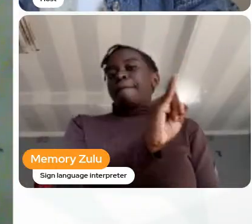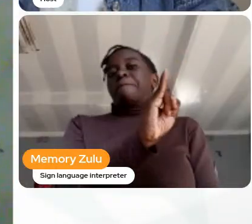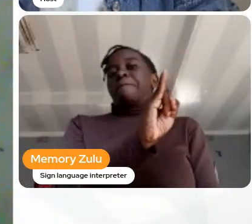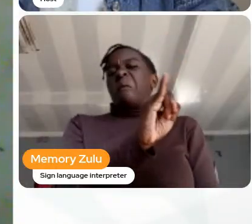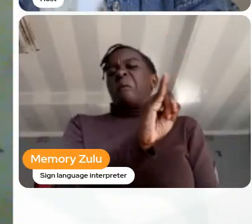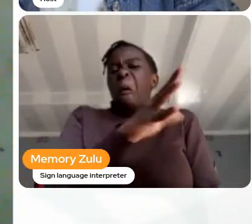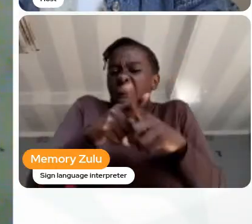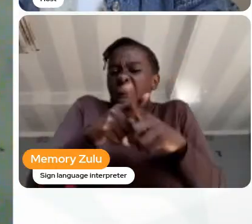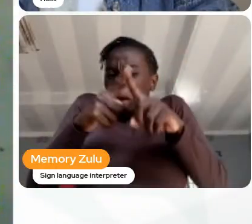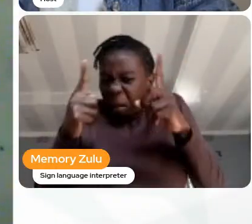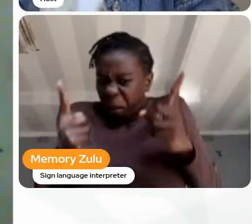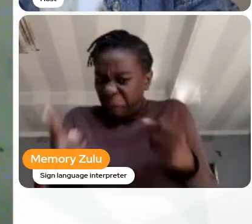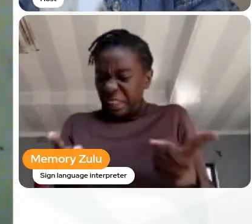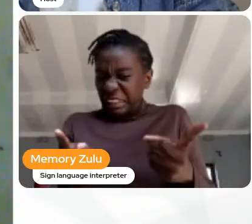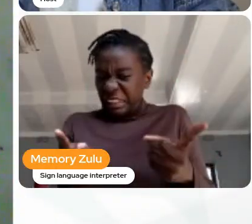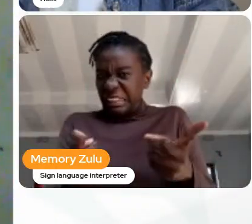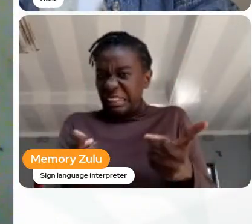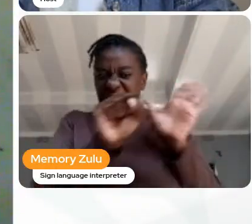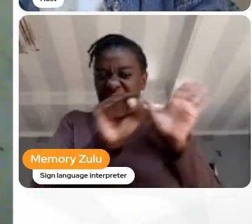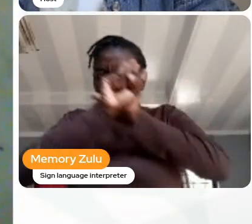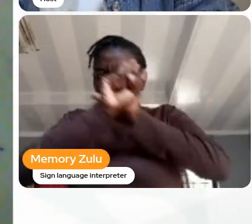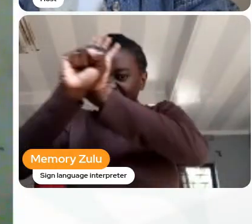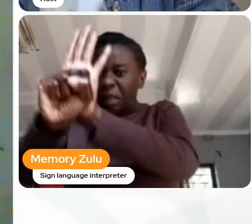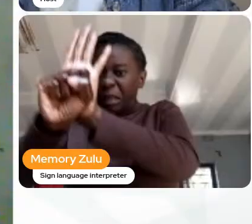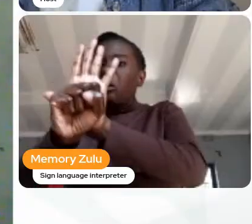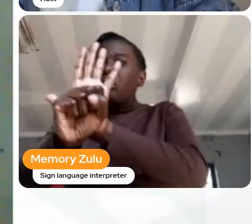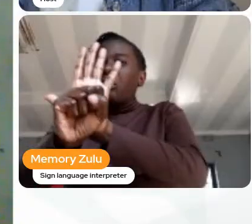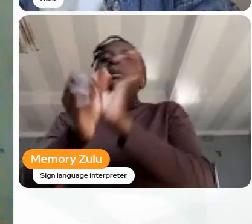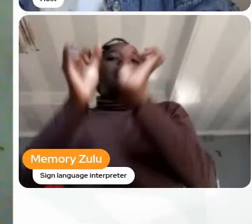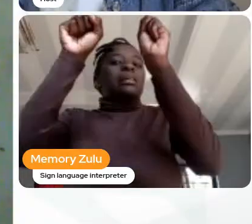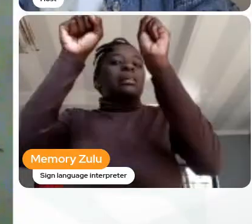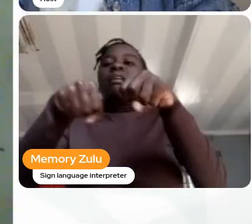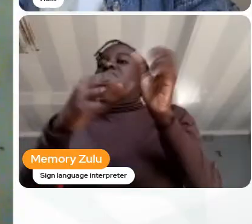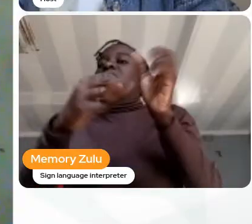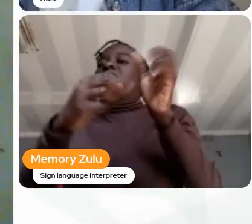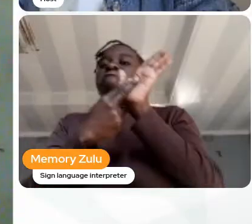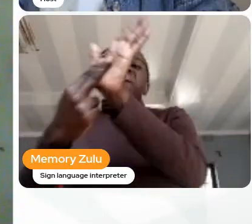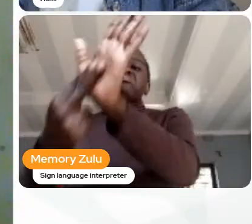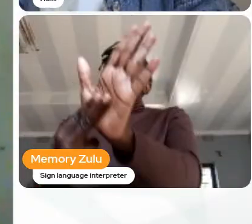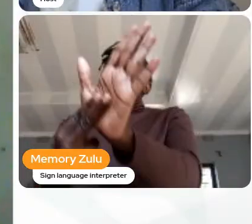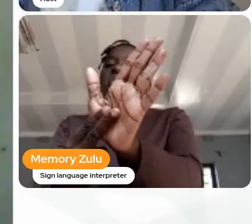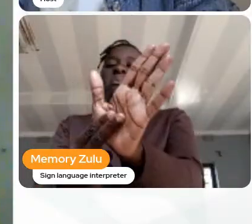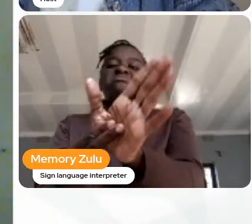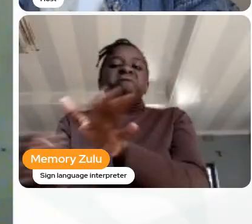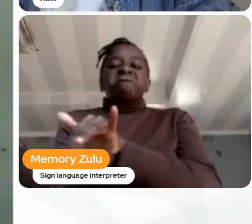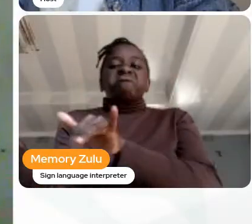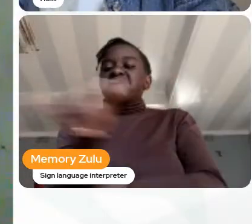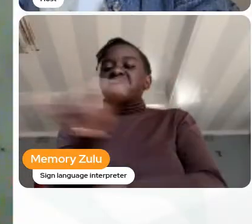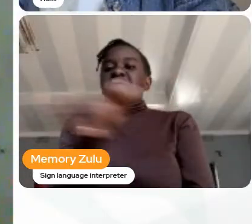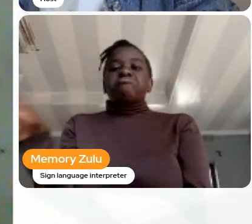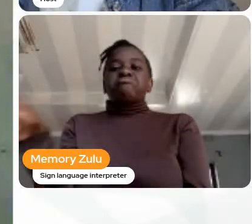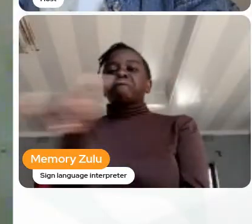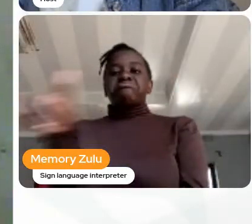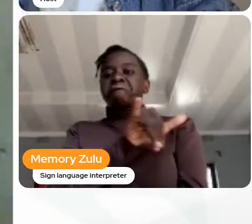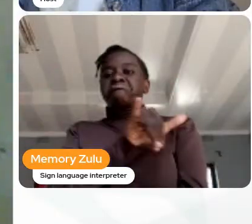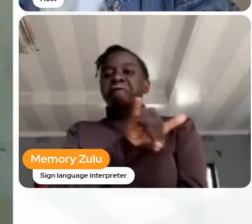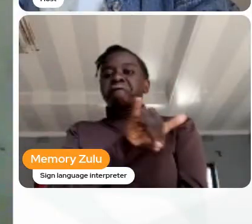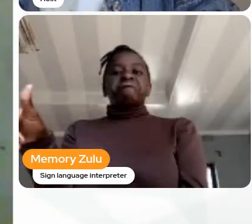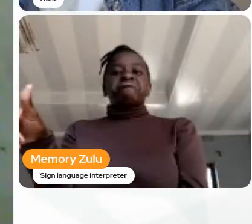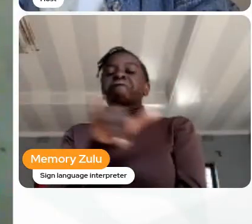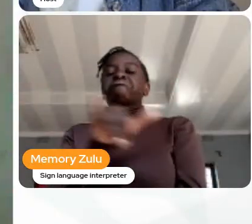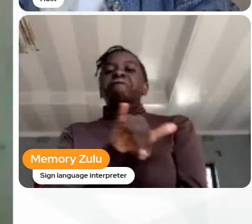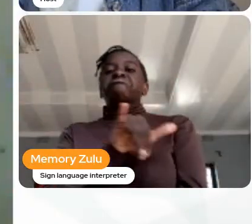you might need to rush to the doctor or to any facility where there is a clinical